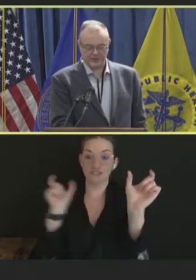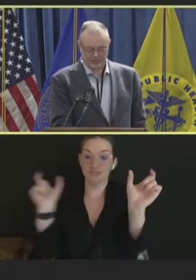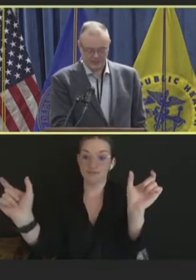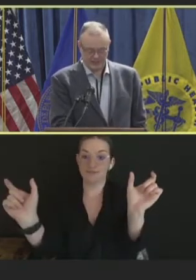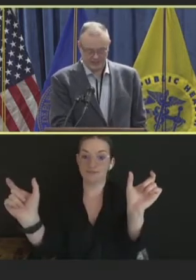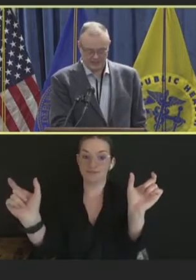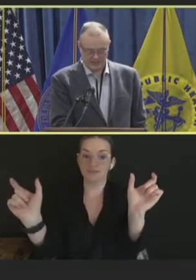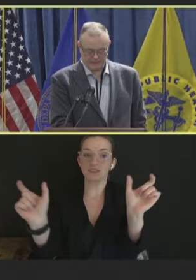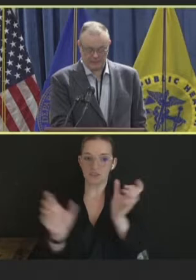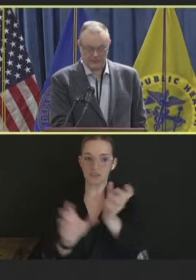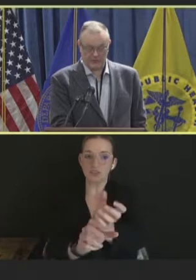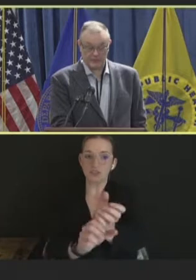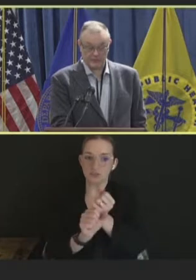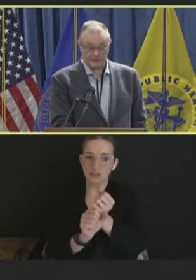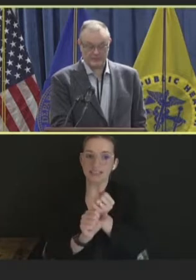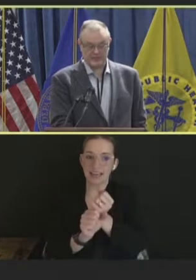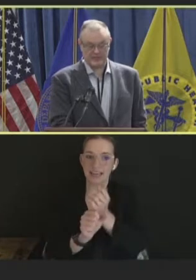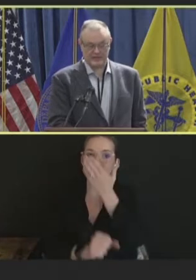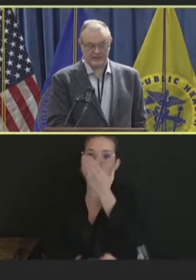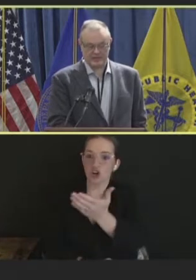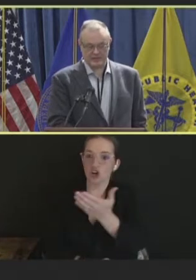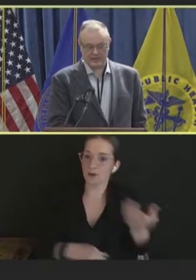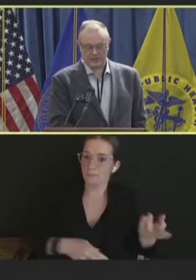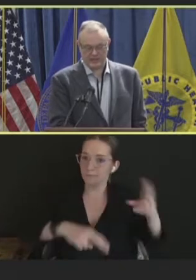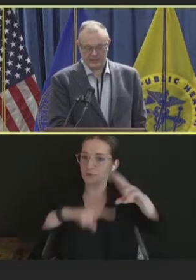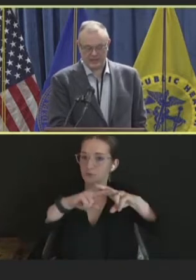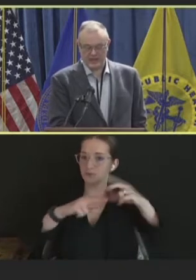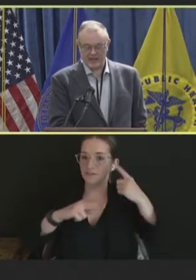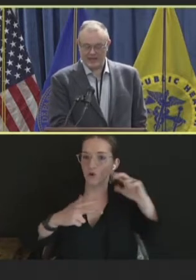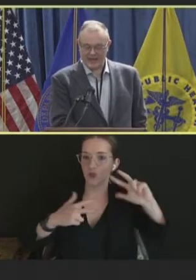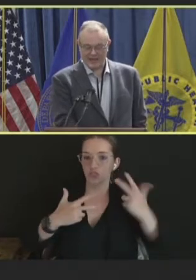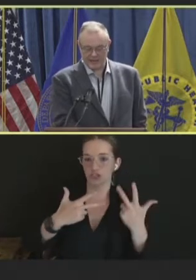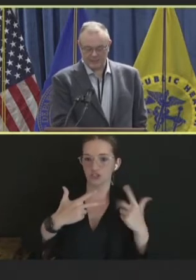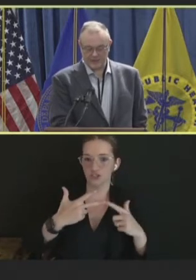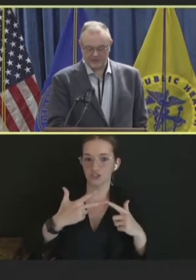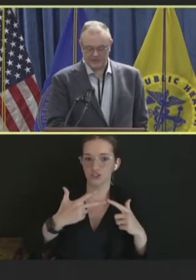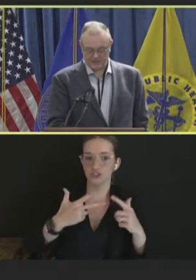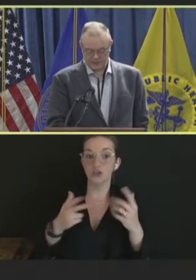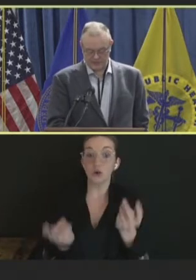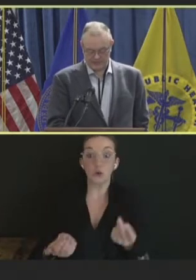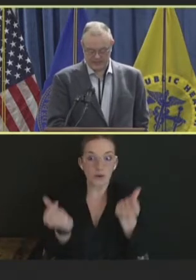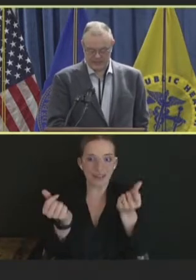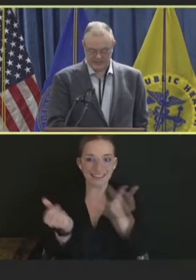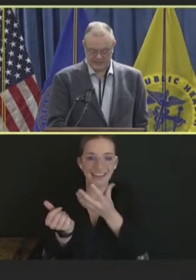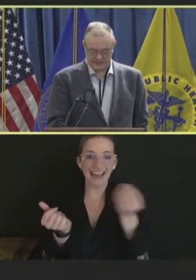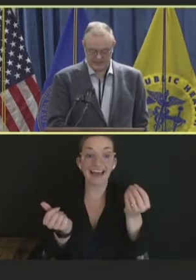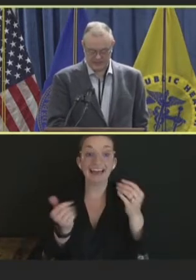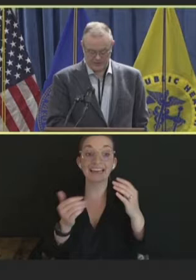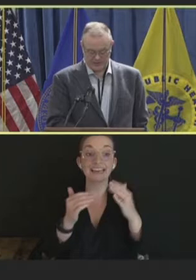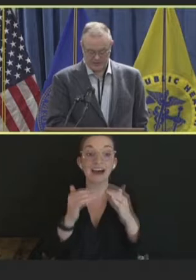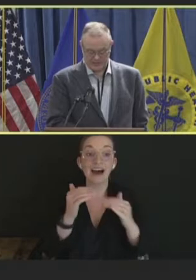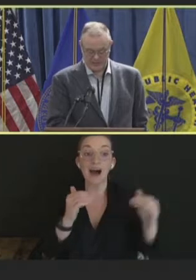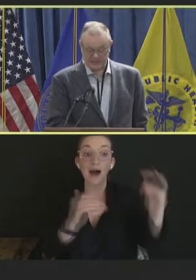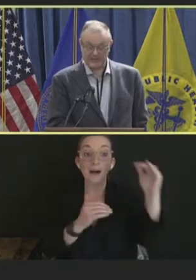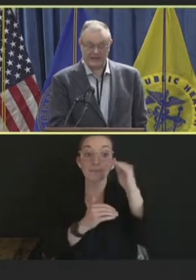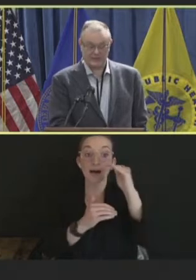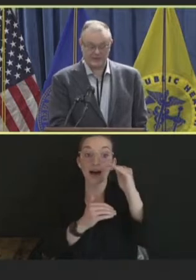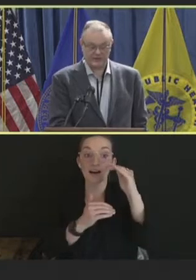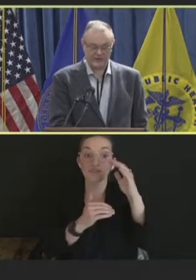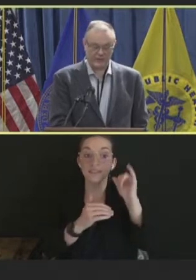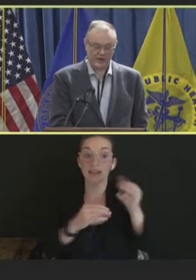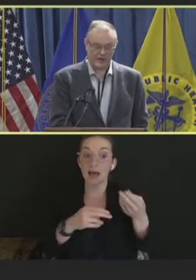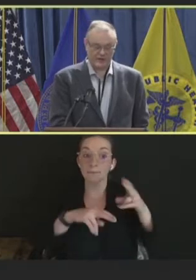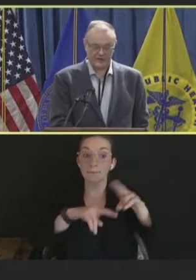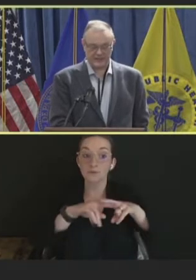get a good boost quickly and above the boost that they got with